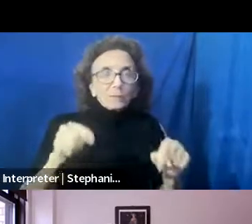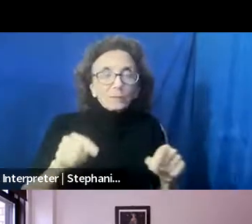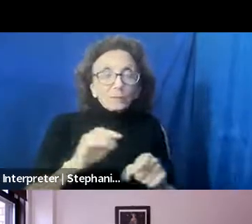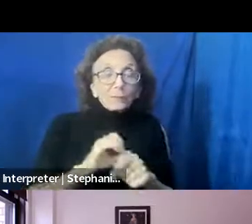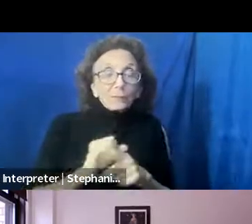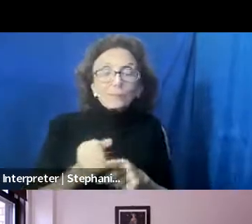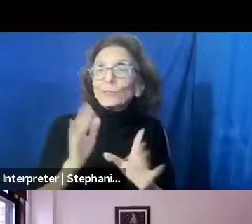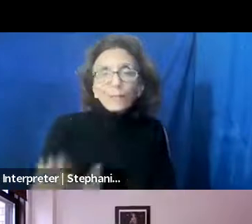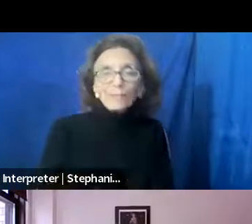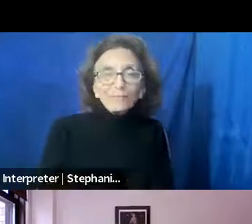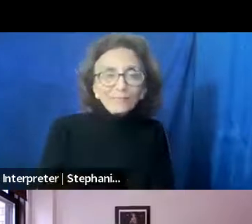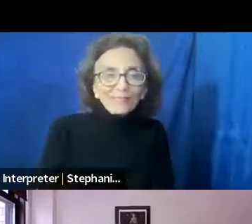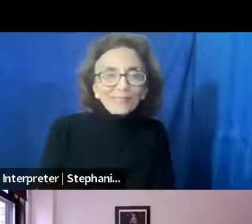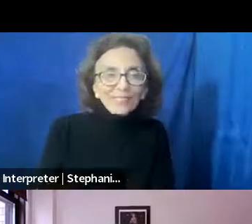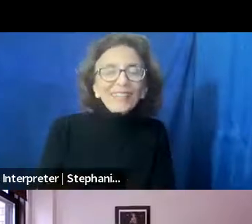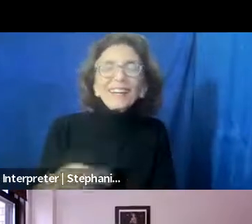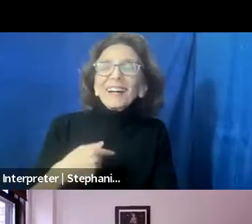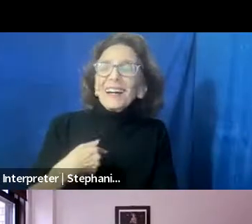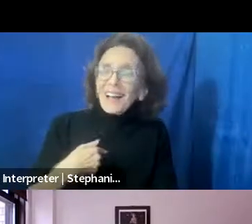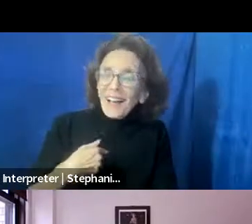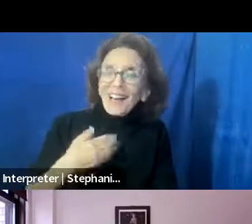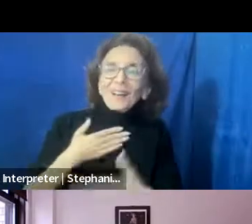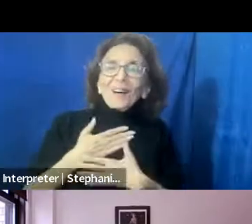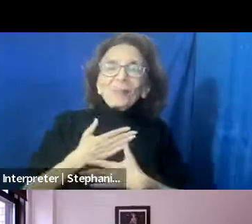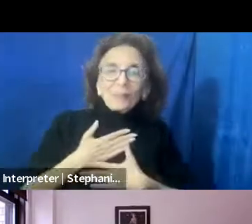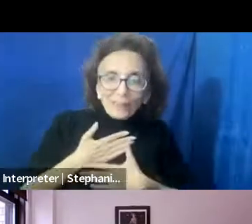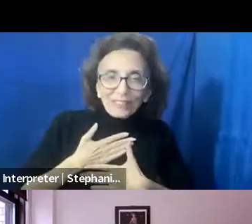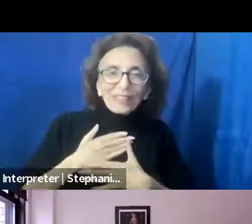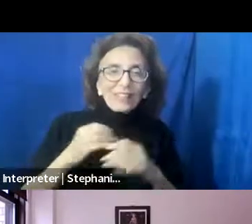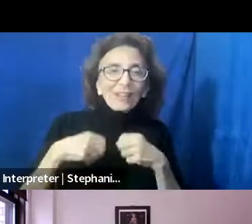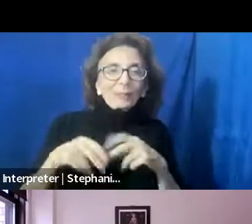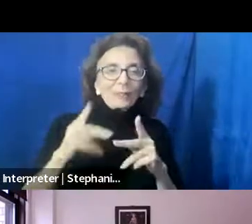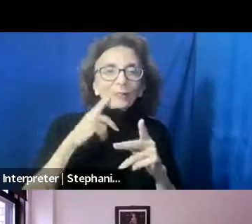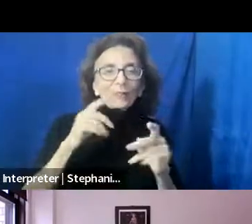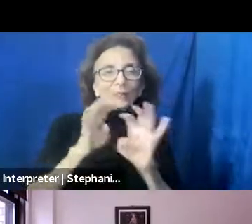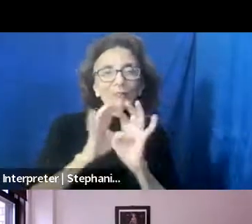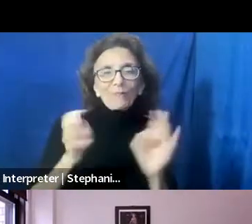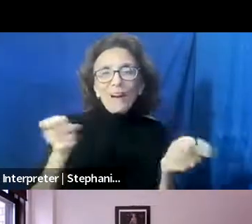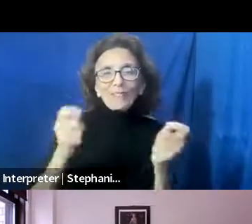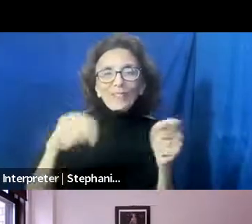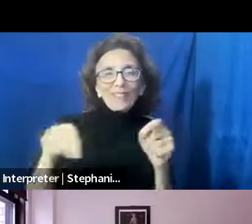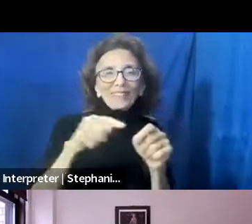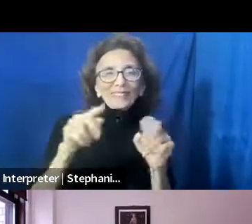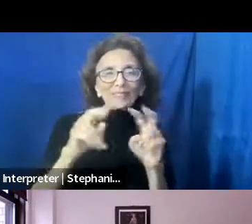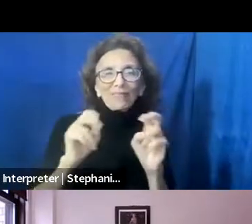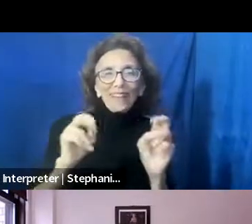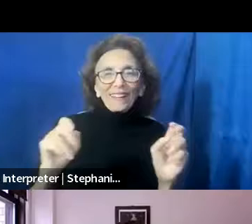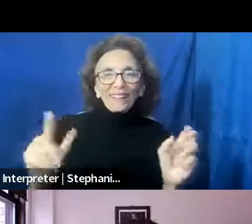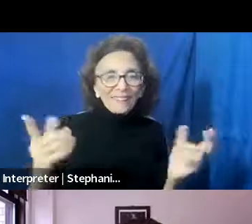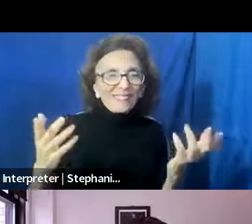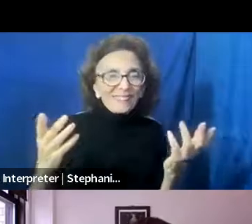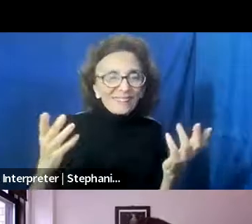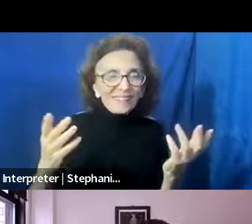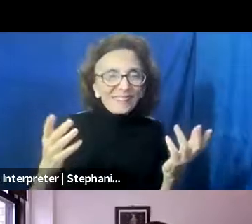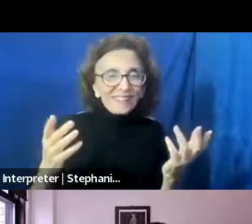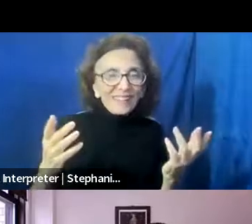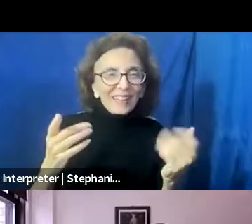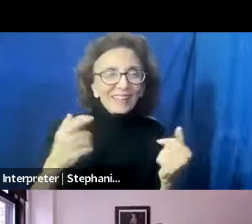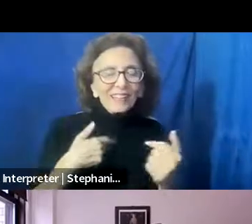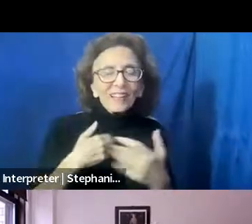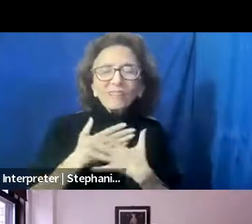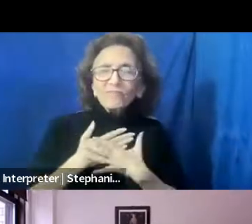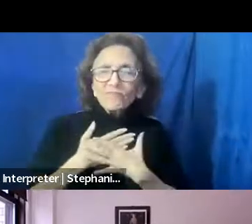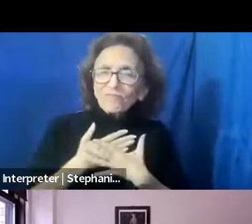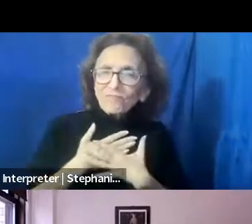Amazing. I so appreciate the opportunity to moderate this panel and how much you all